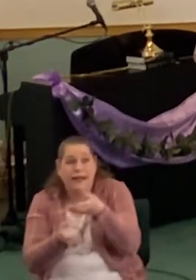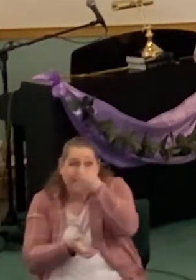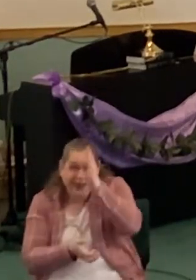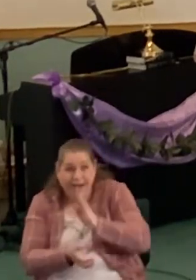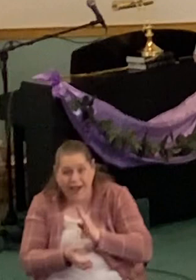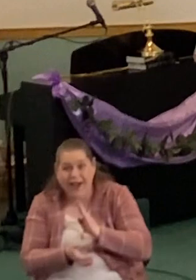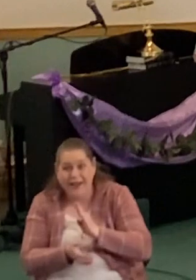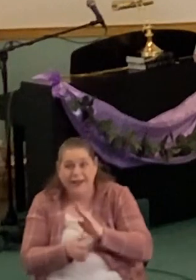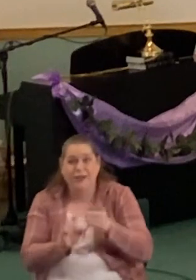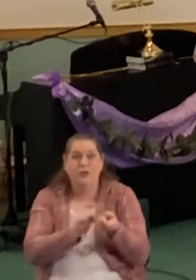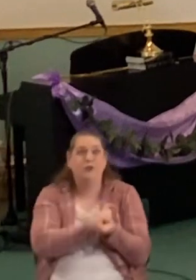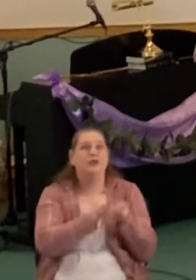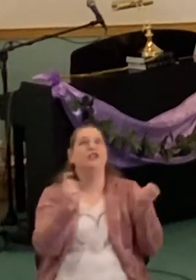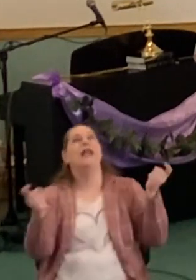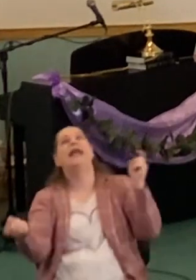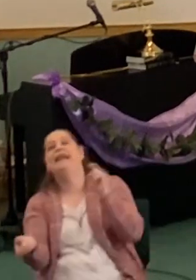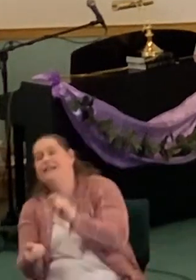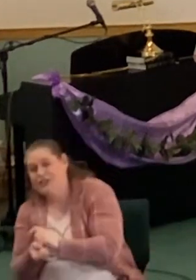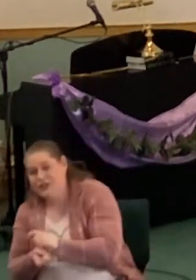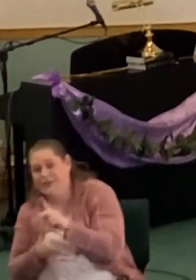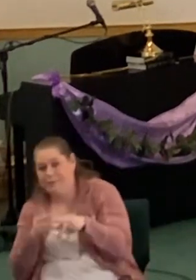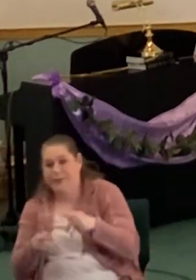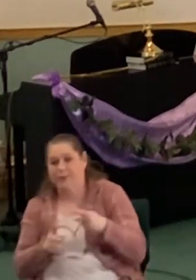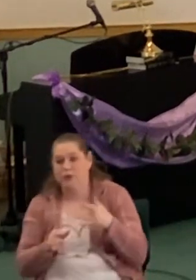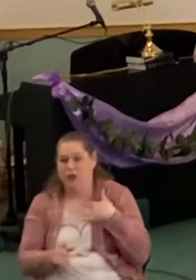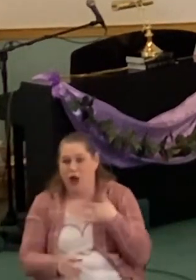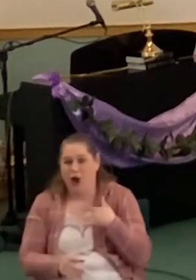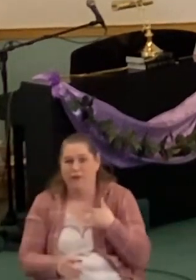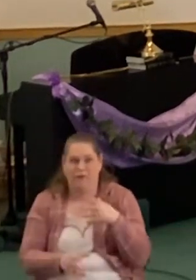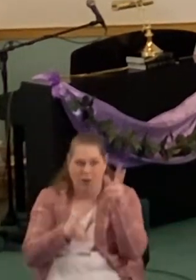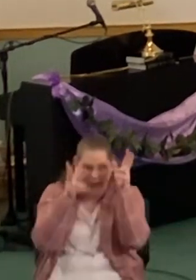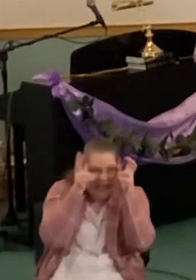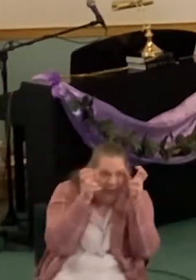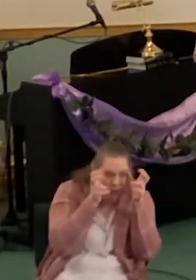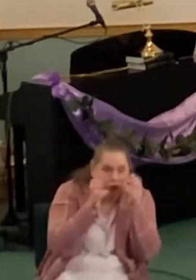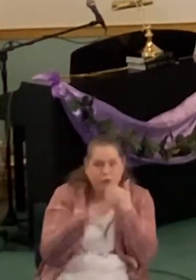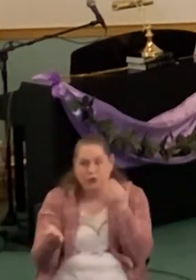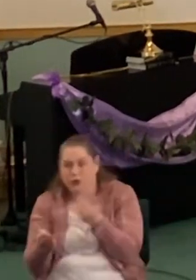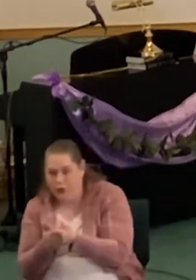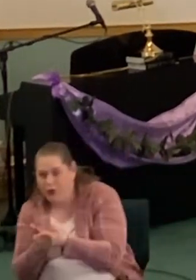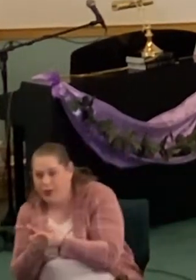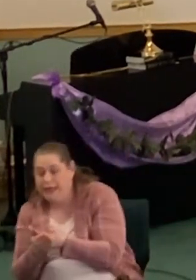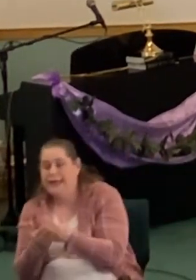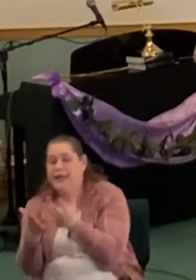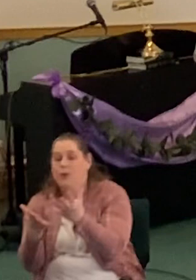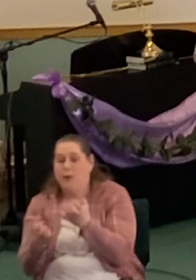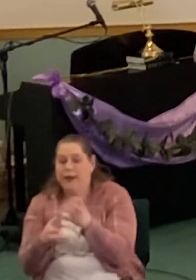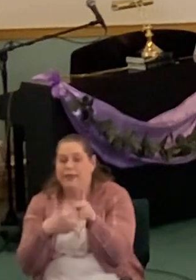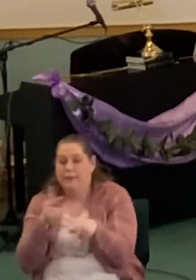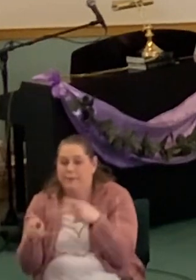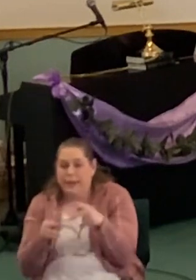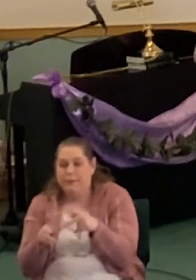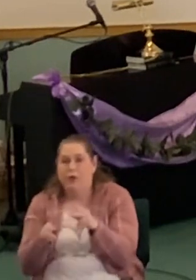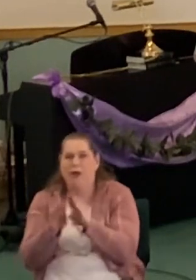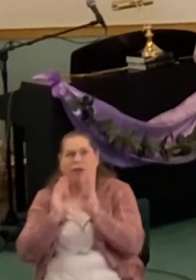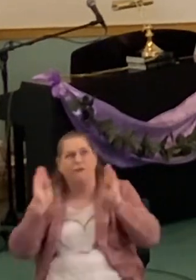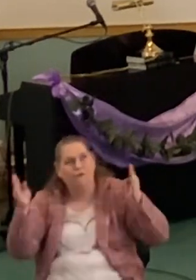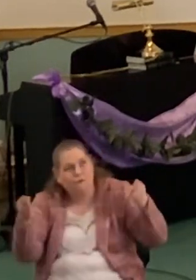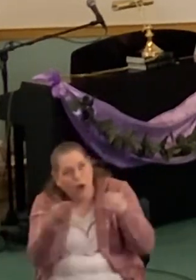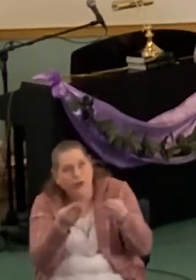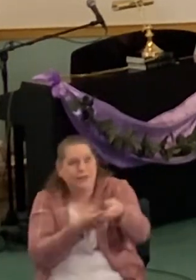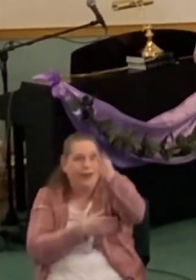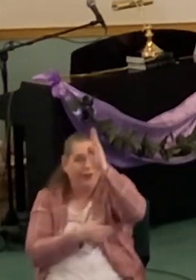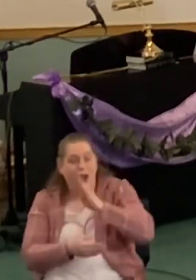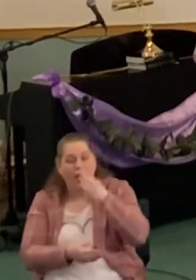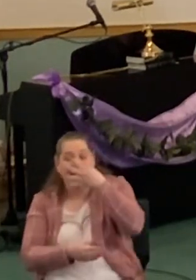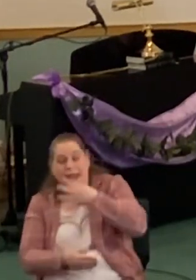He wanted God to turn the king's heart from evil towards good. He wanted the people to turn towards God and away